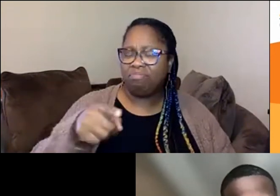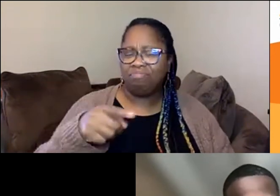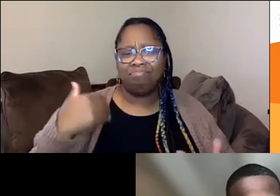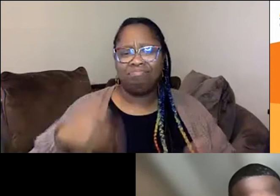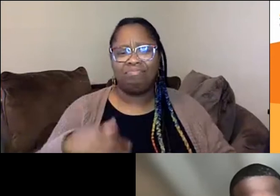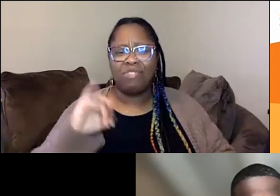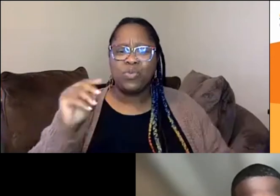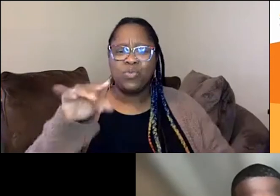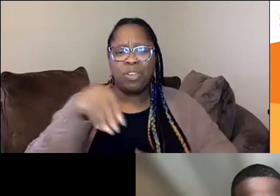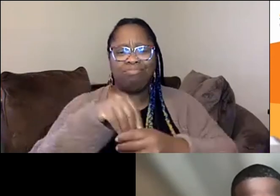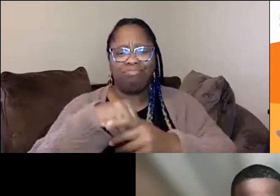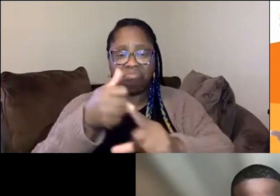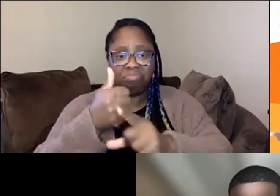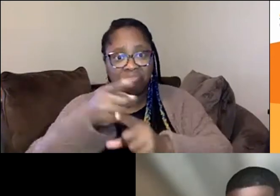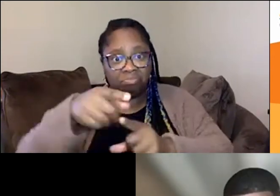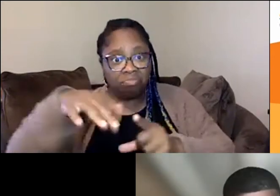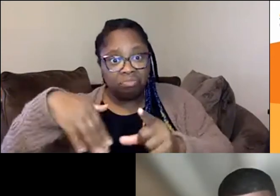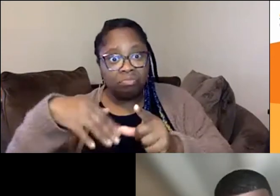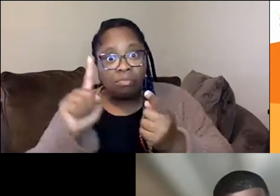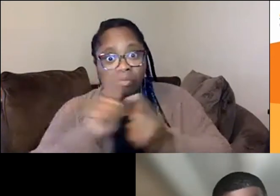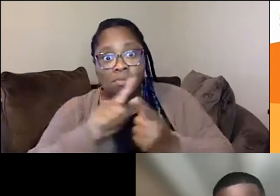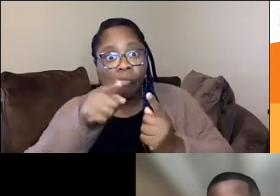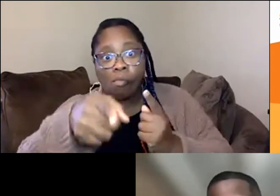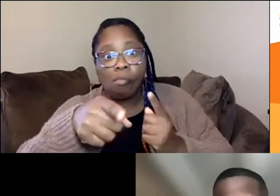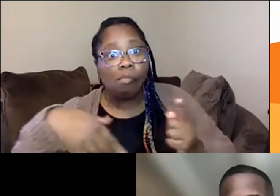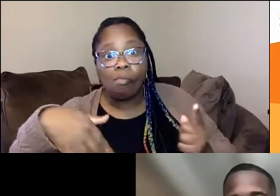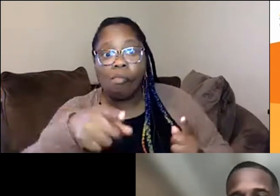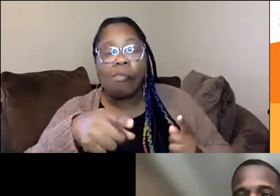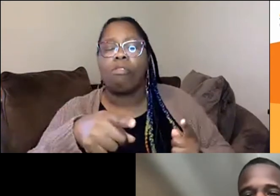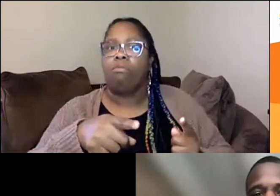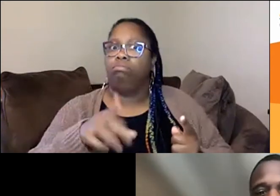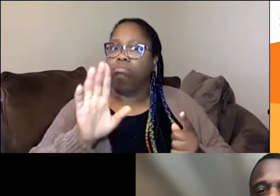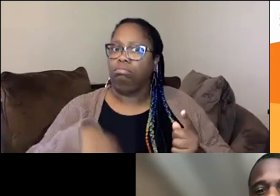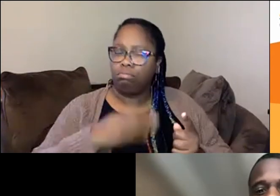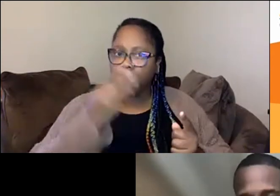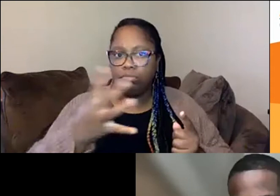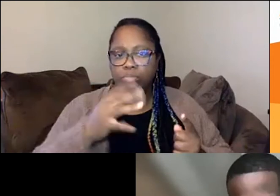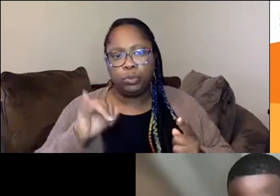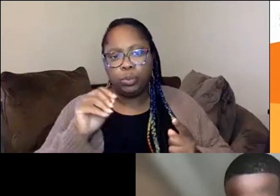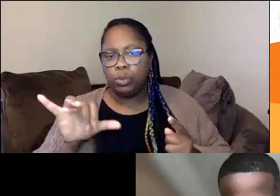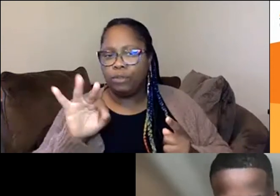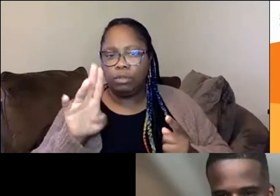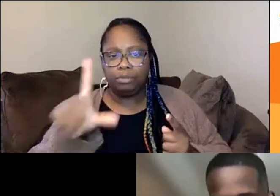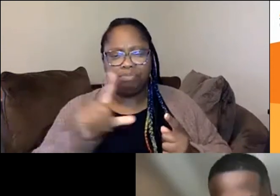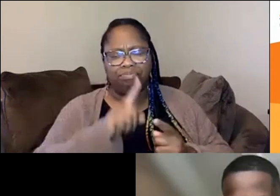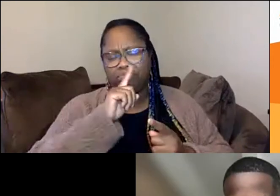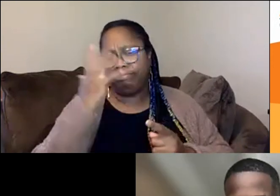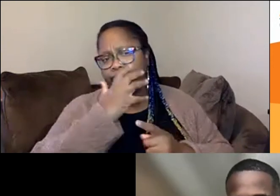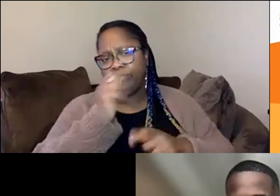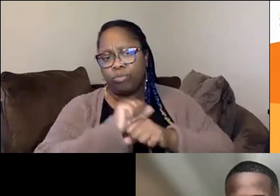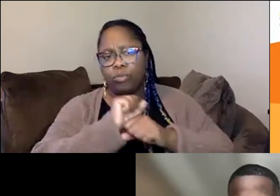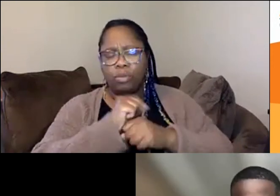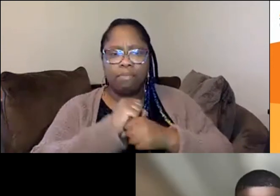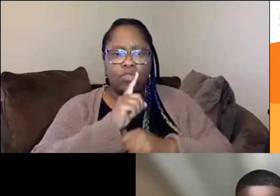those of you who haven't had the privilege of meeting him yet, and is just doing such incredible work to ensure that college students